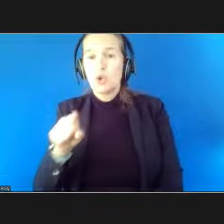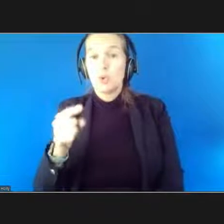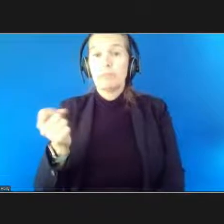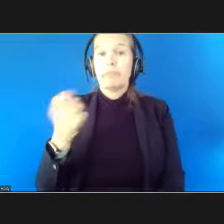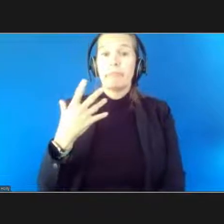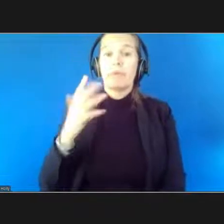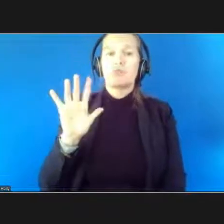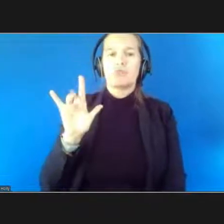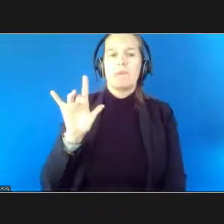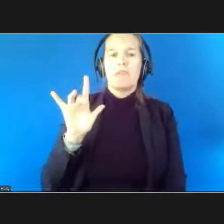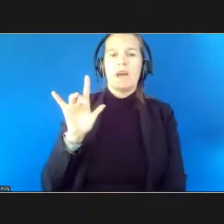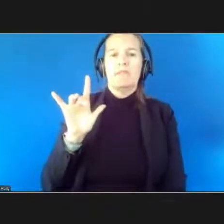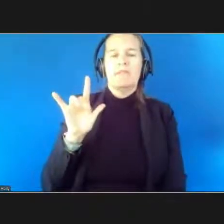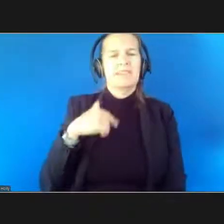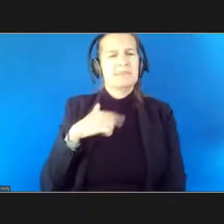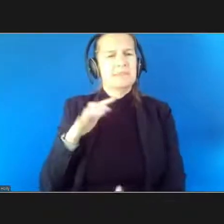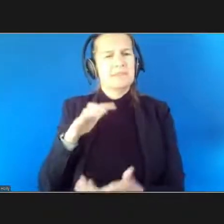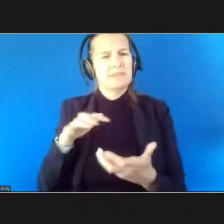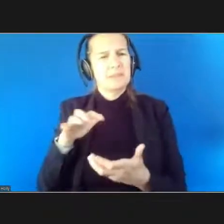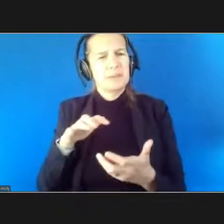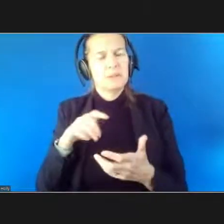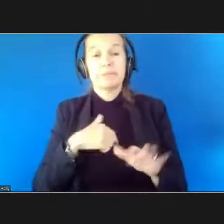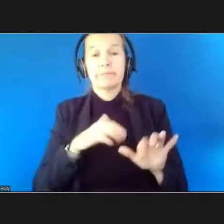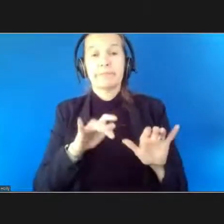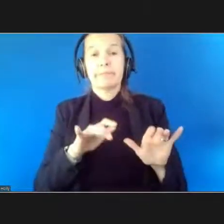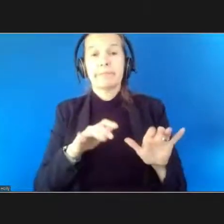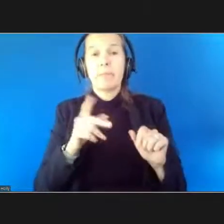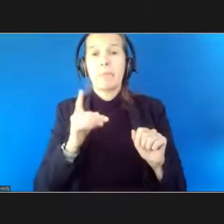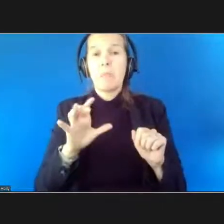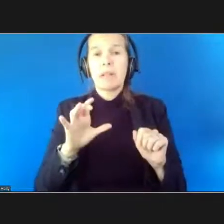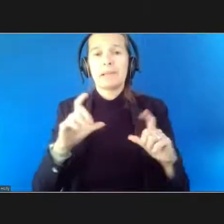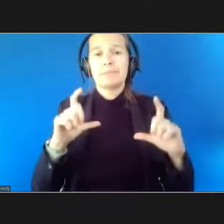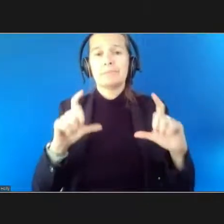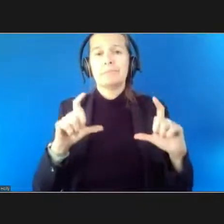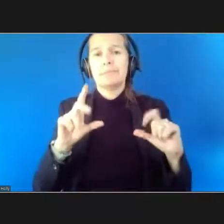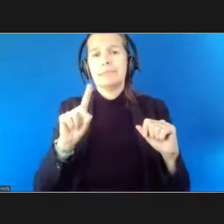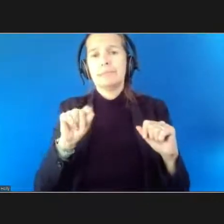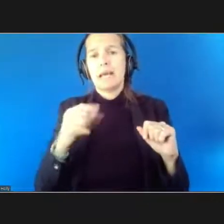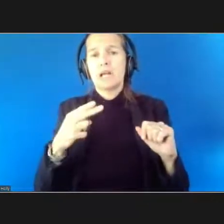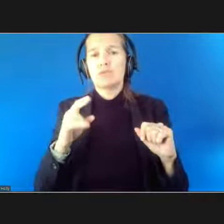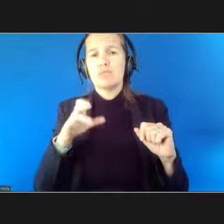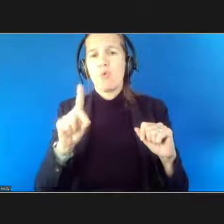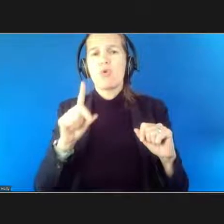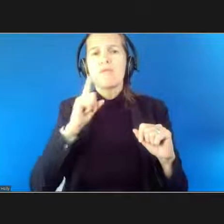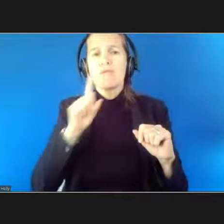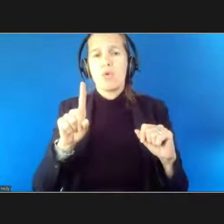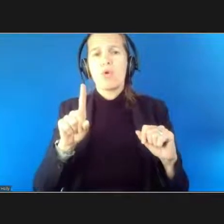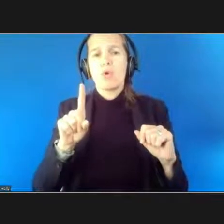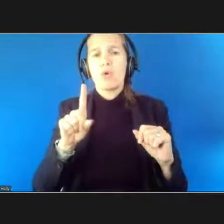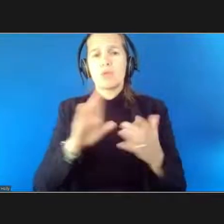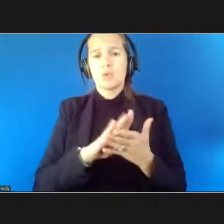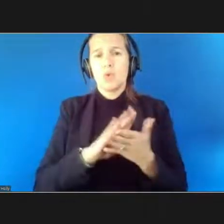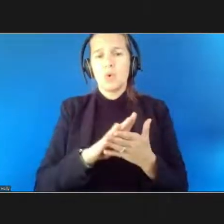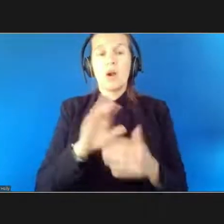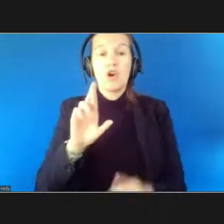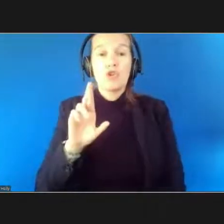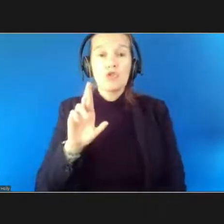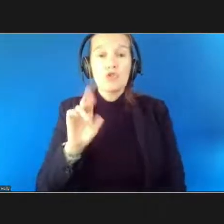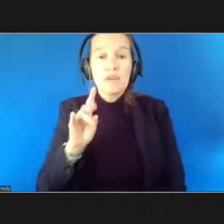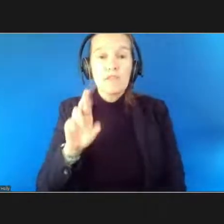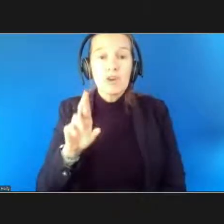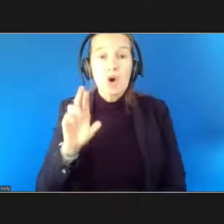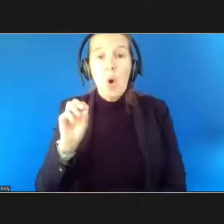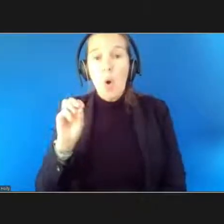little confused on that because when you go to the public dashboards on UUSD and River Oak Charter School for